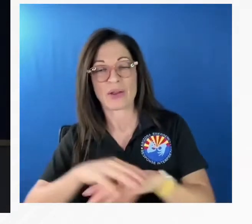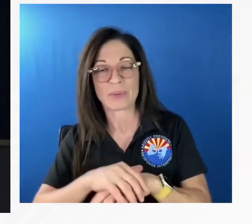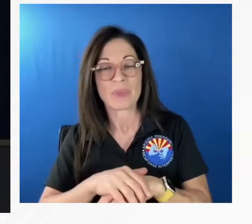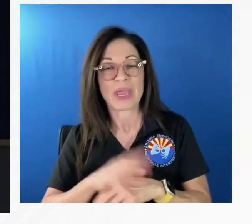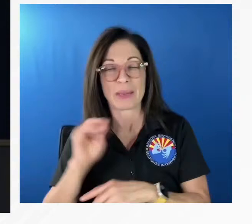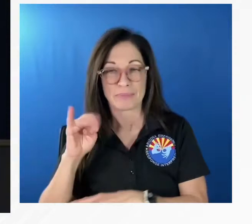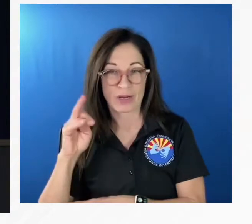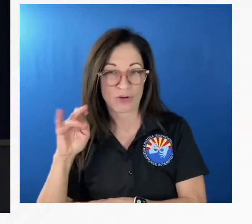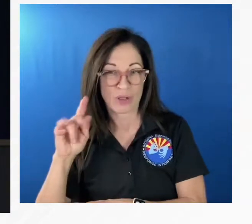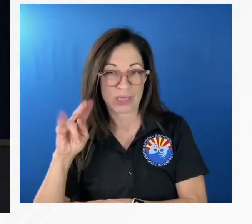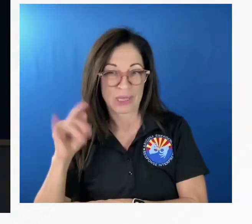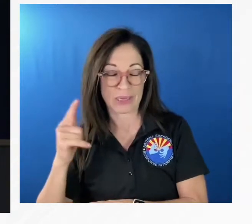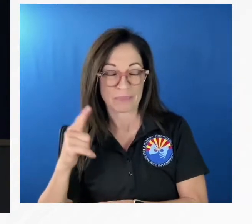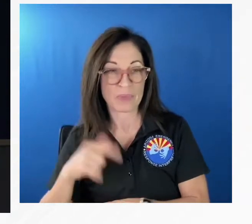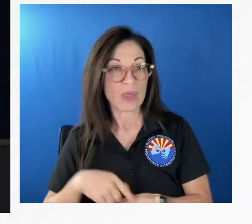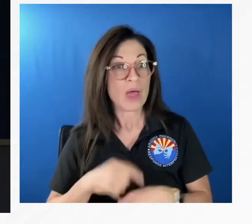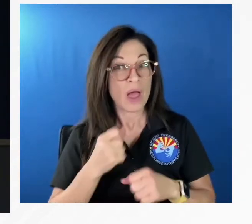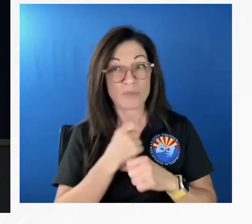us.